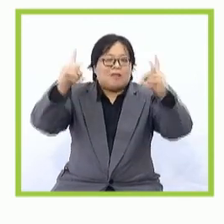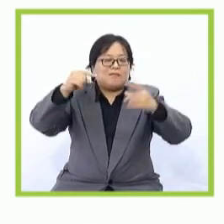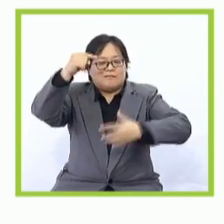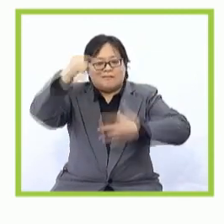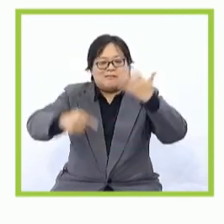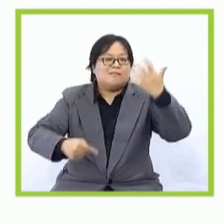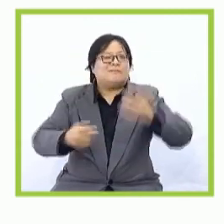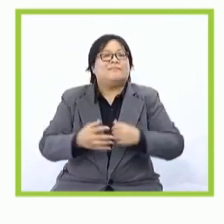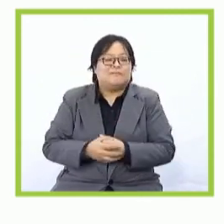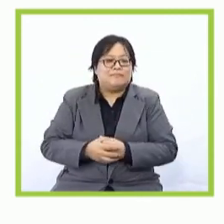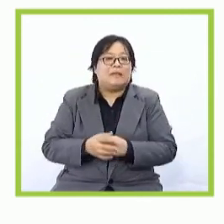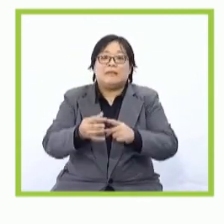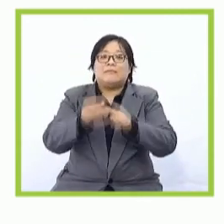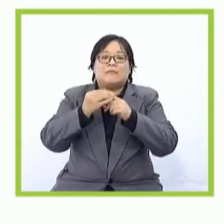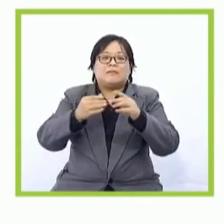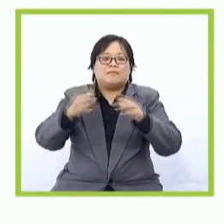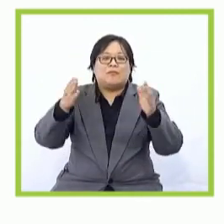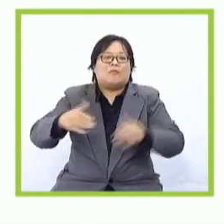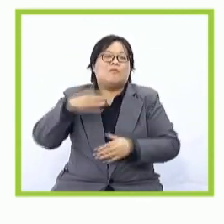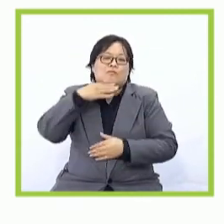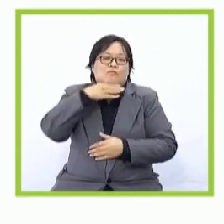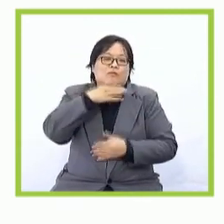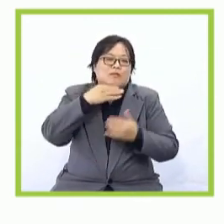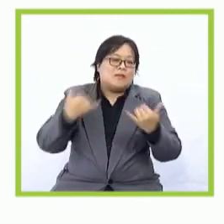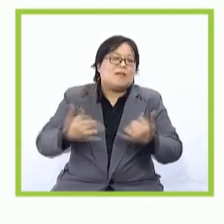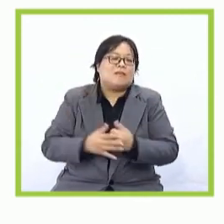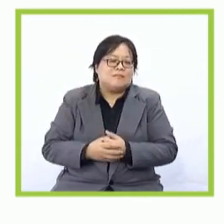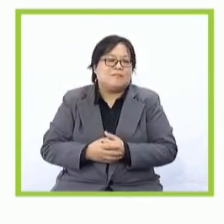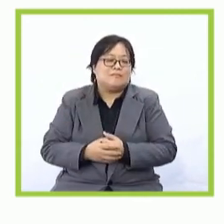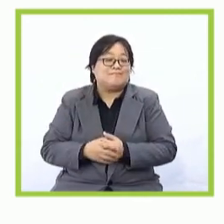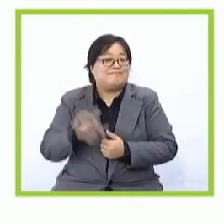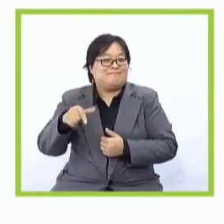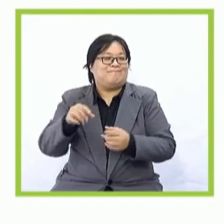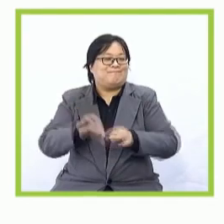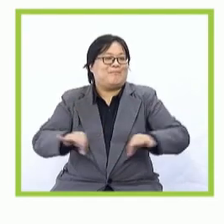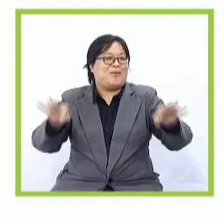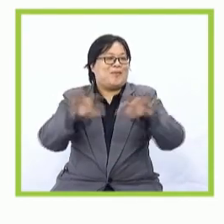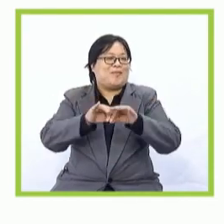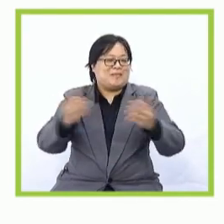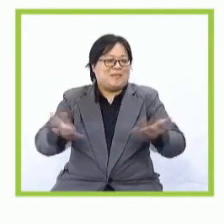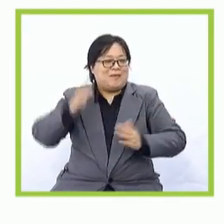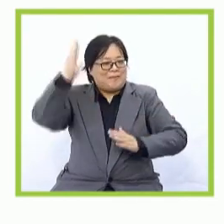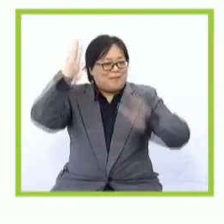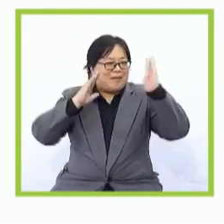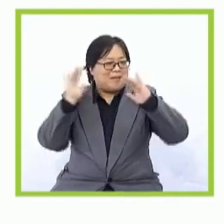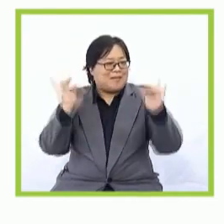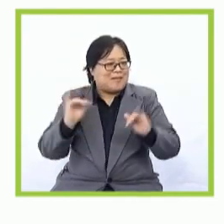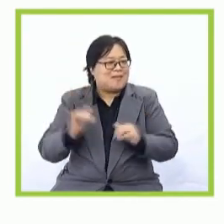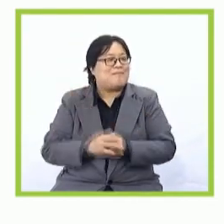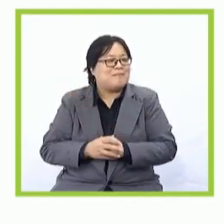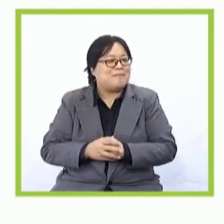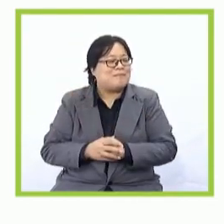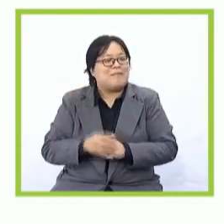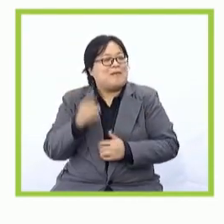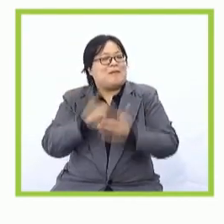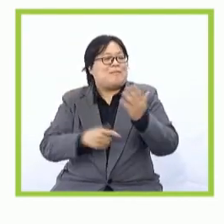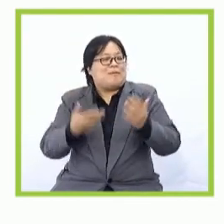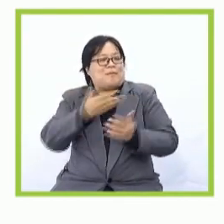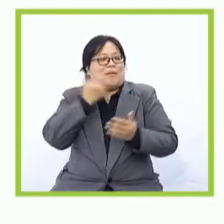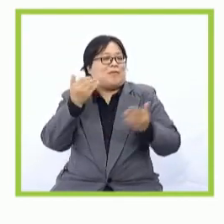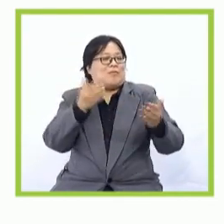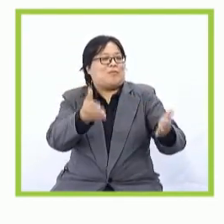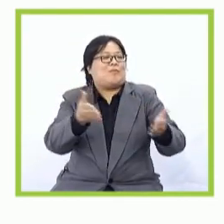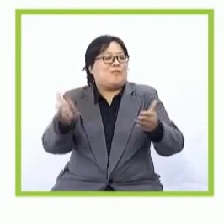jobs, especially for the younger people. And this is an important issue for us here in Malaysia also. What would be the best way for